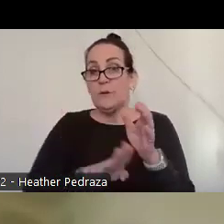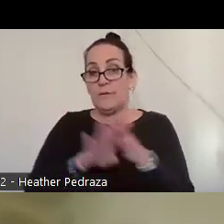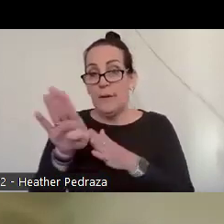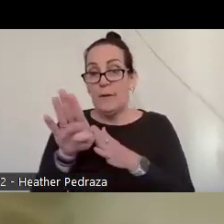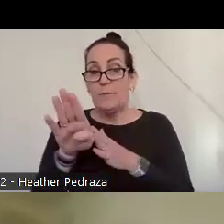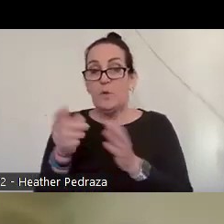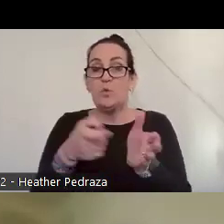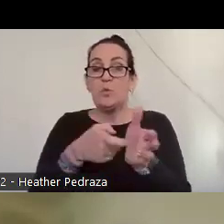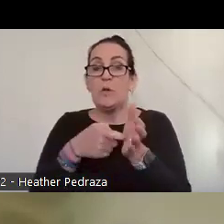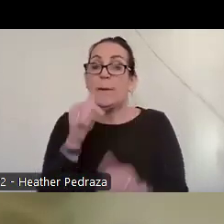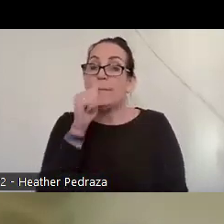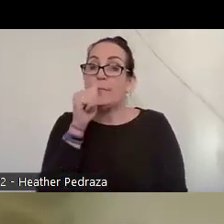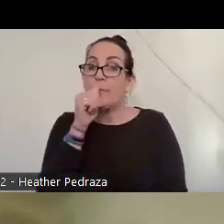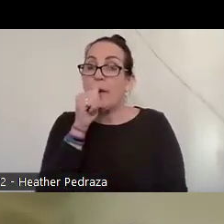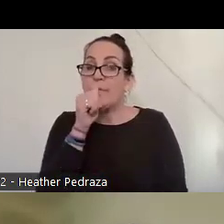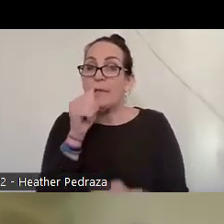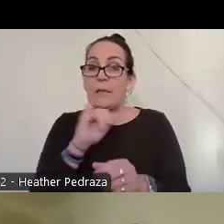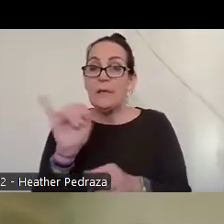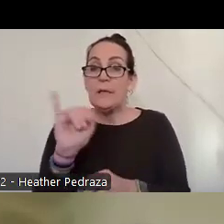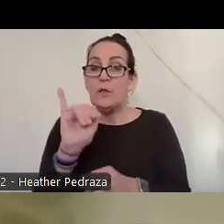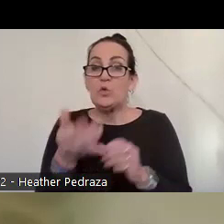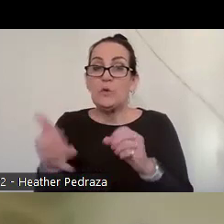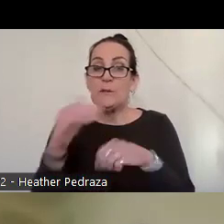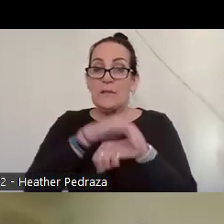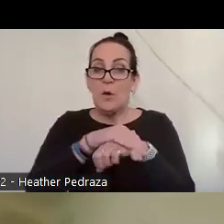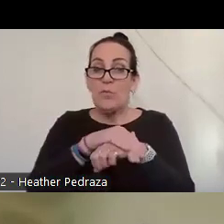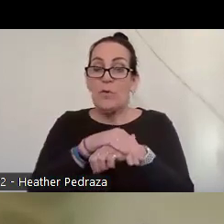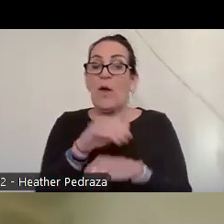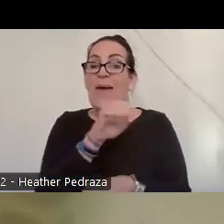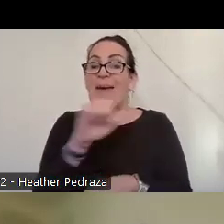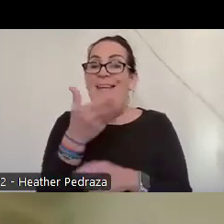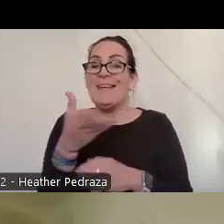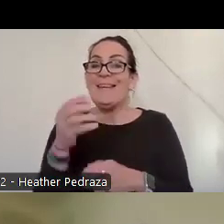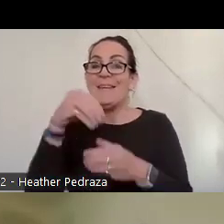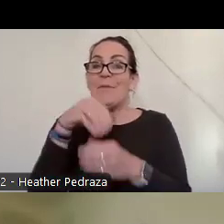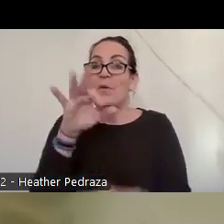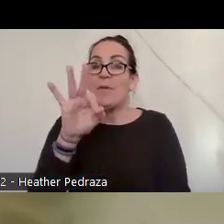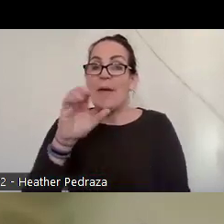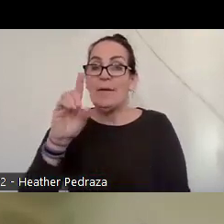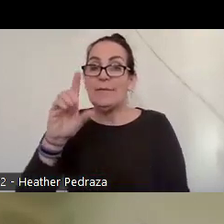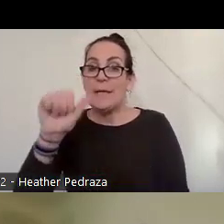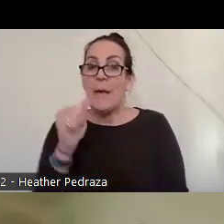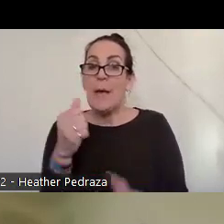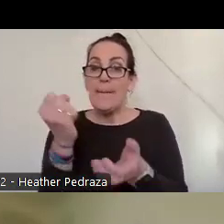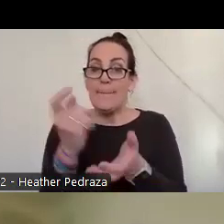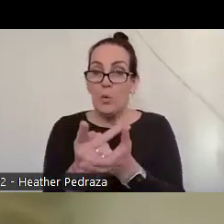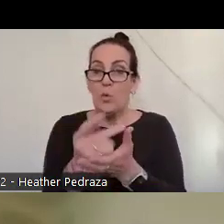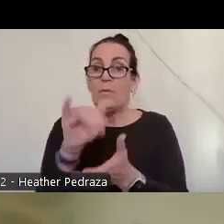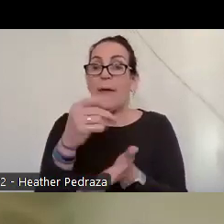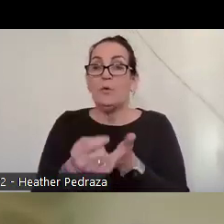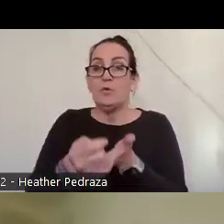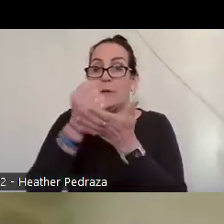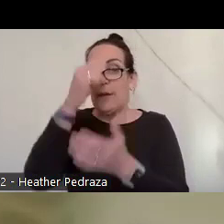cover anything that's FDA approved for the treatment of Alzheimer's. So Senator Weber Pearson, the chair of the Senate Health Committee, has